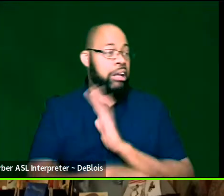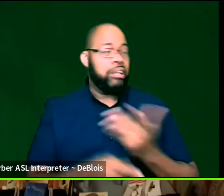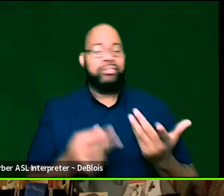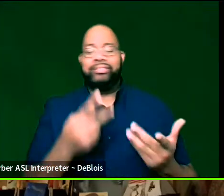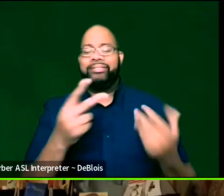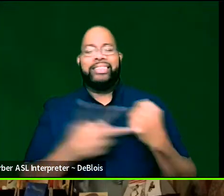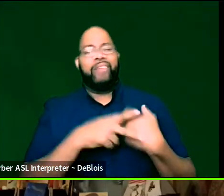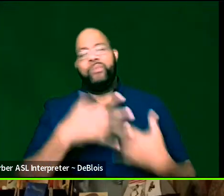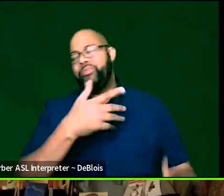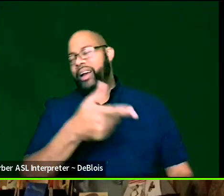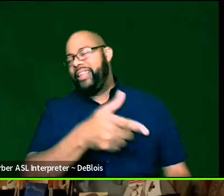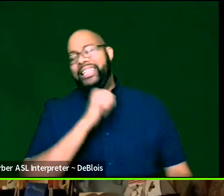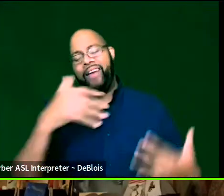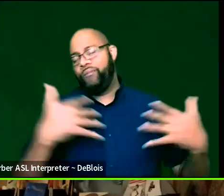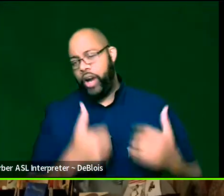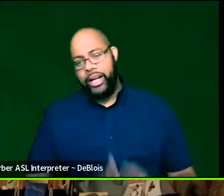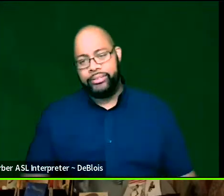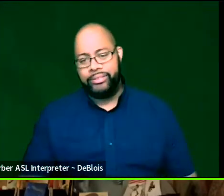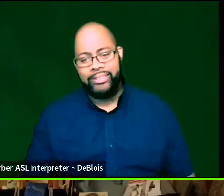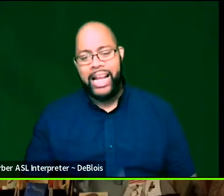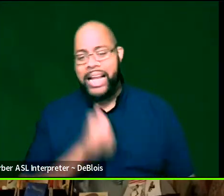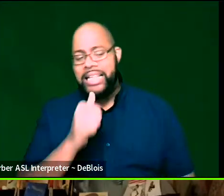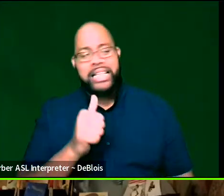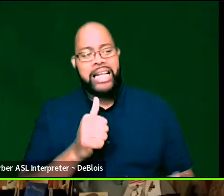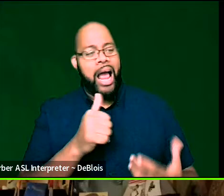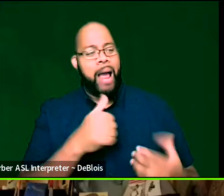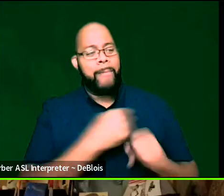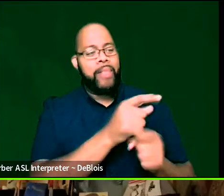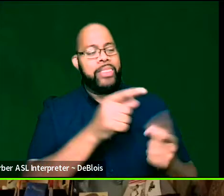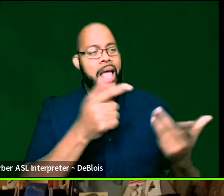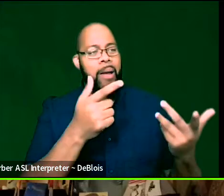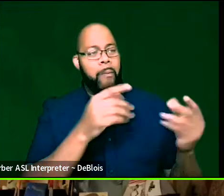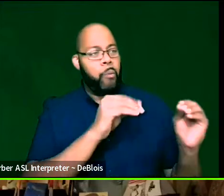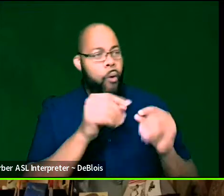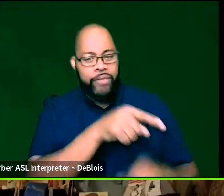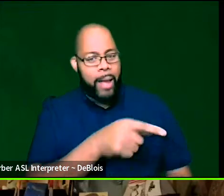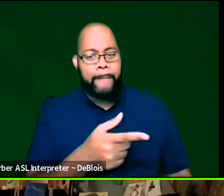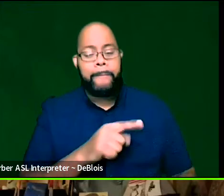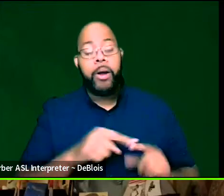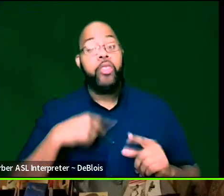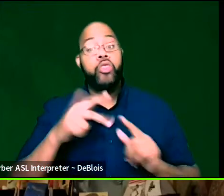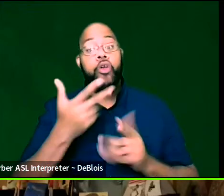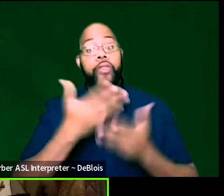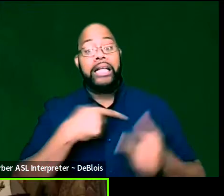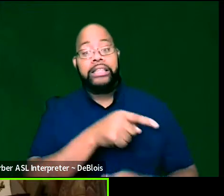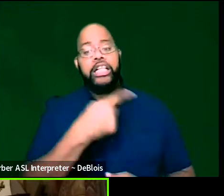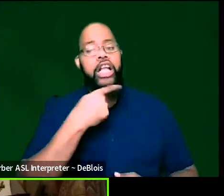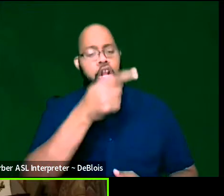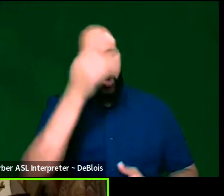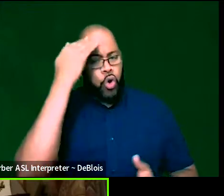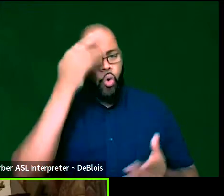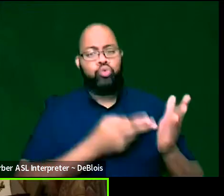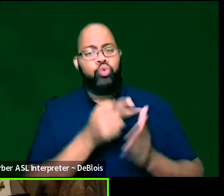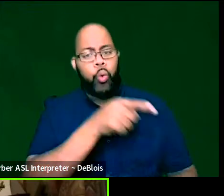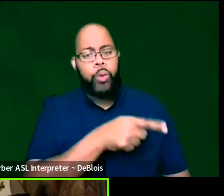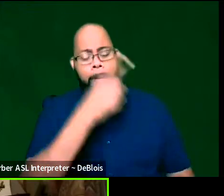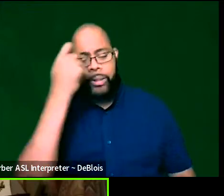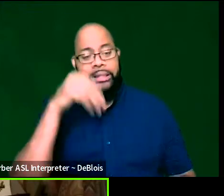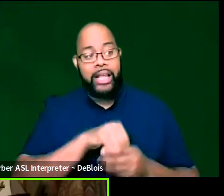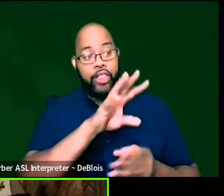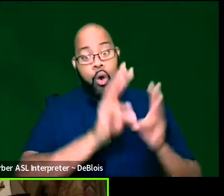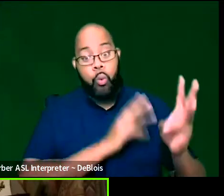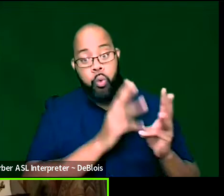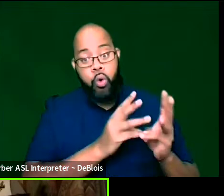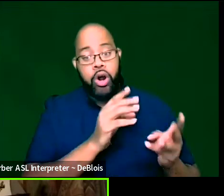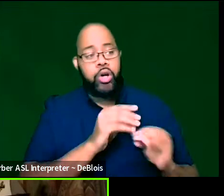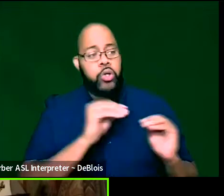your breath. That's not moving the needle. And the third thing I say is they know truth, because in their world,